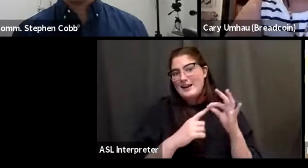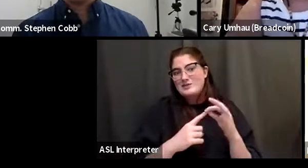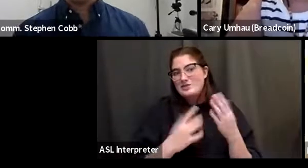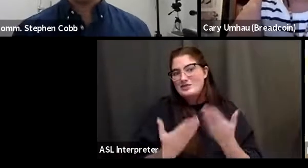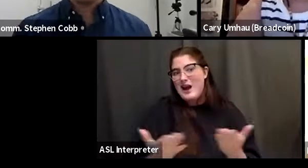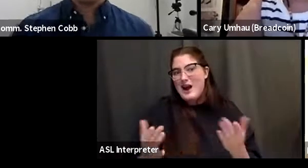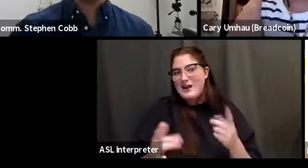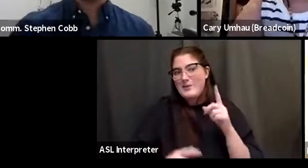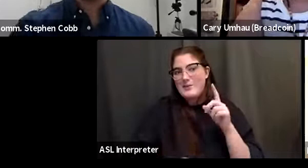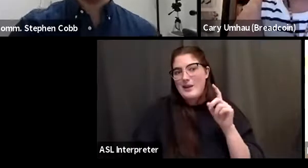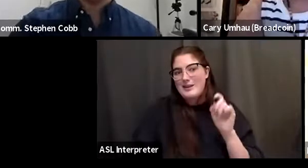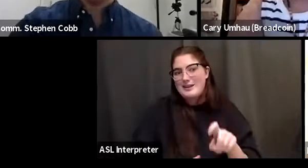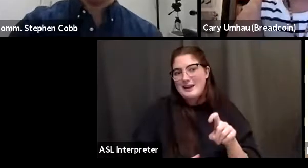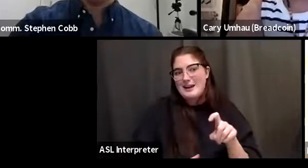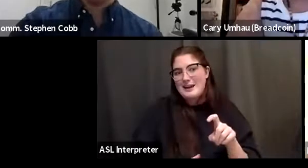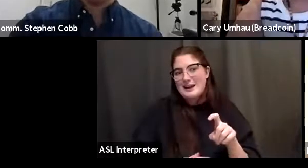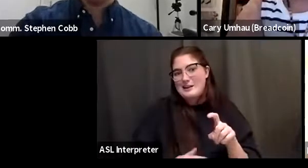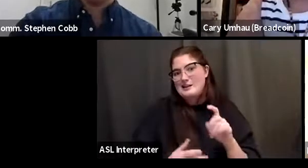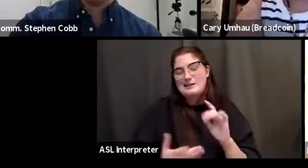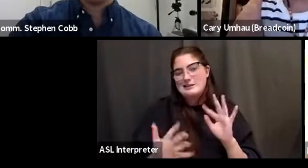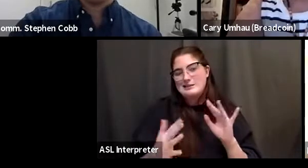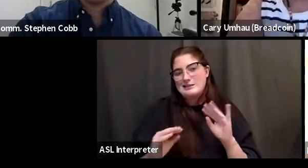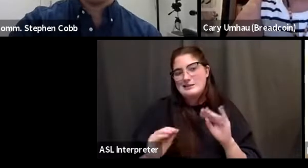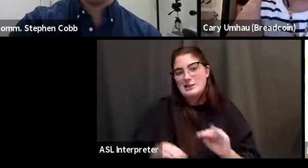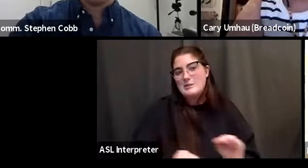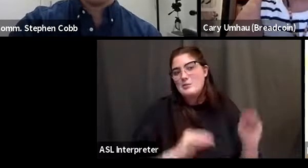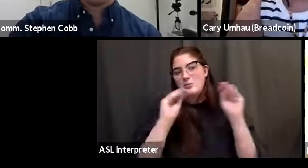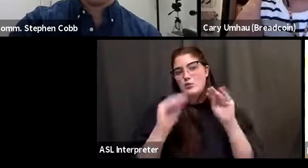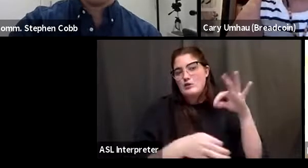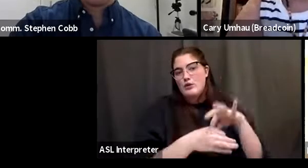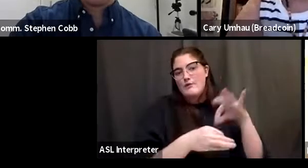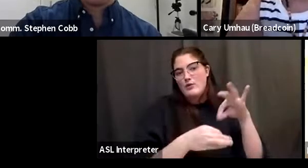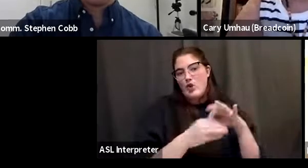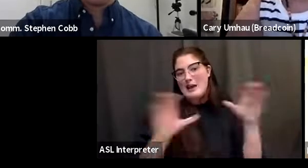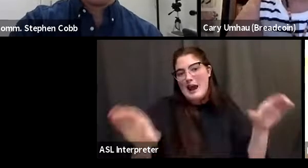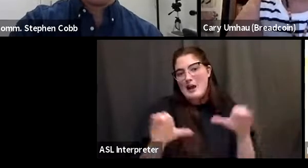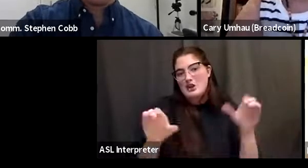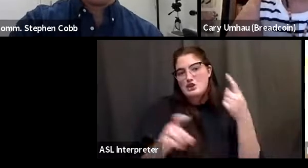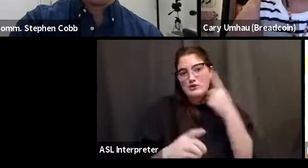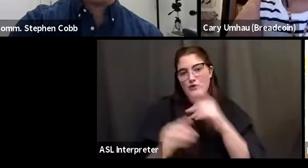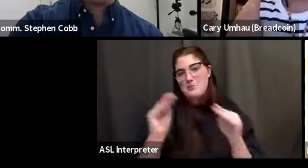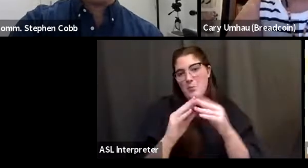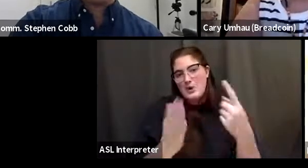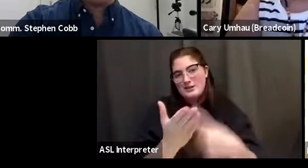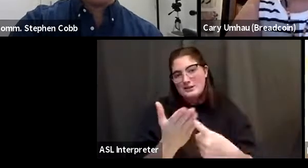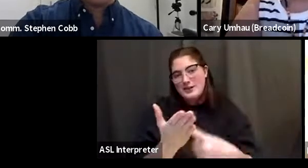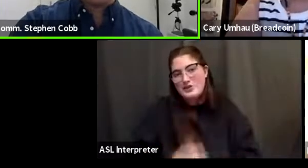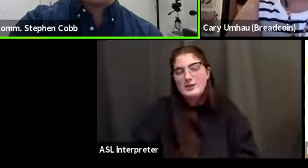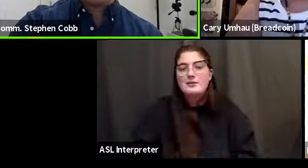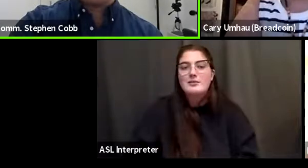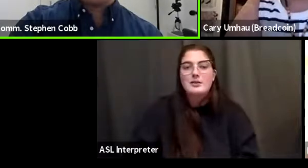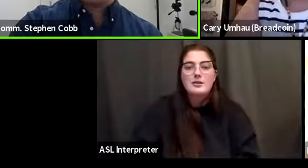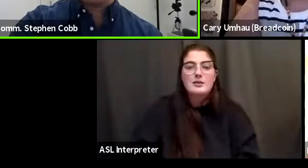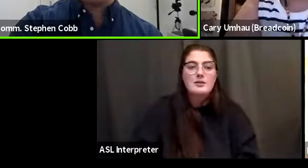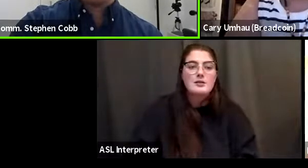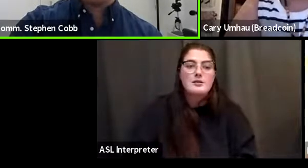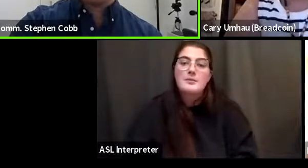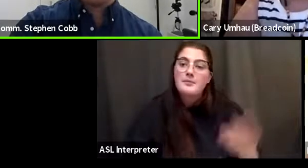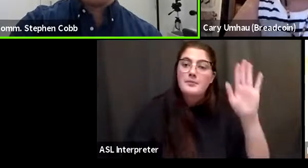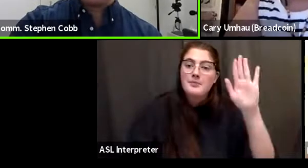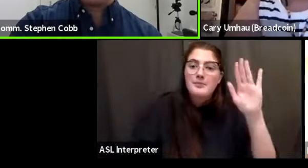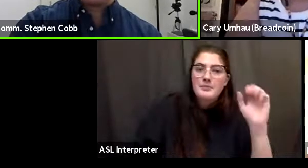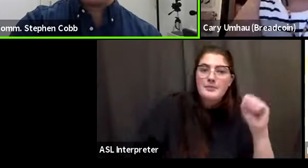to be moved to the voting actions for further discussion. Yeah,